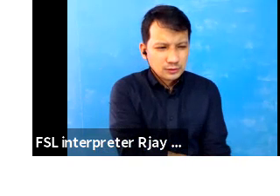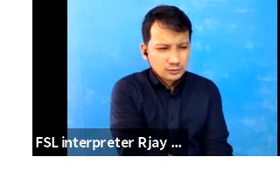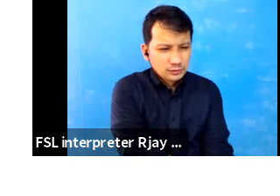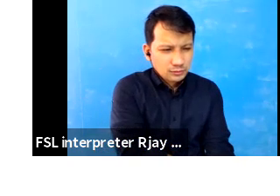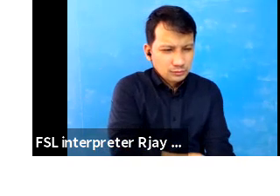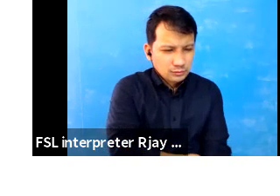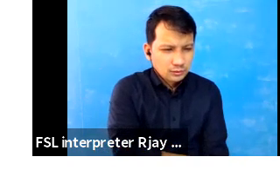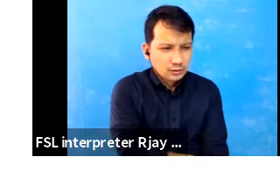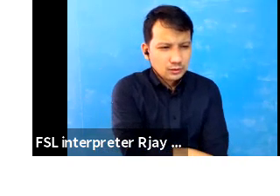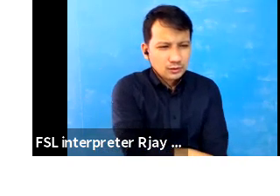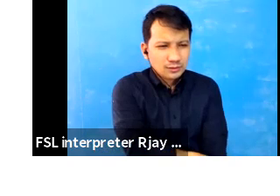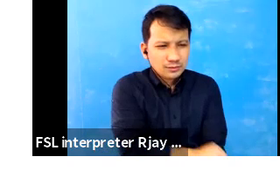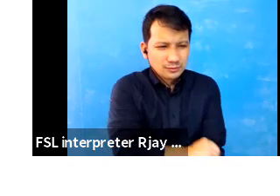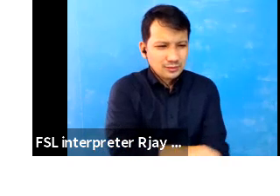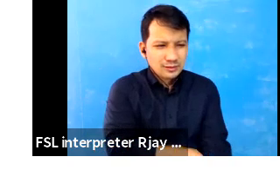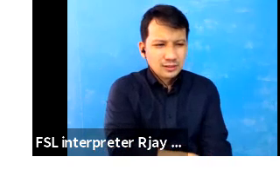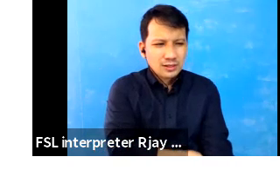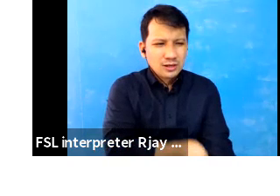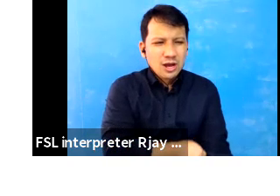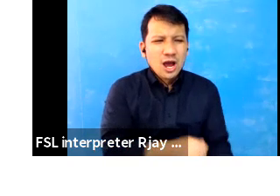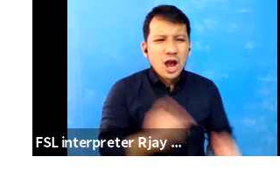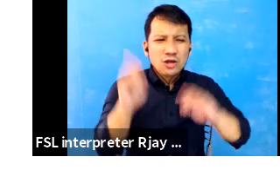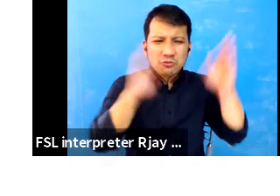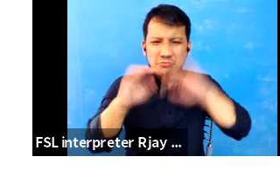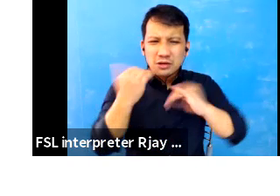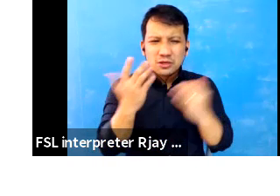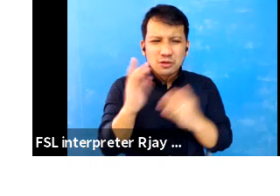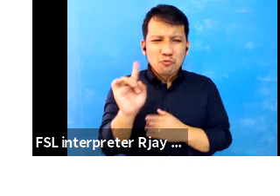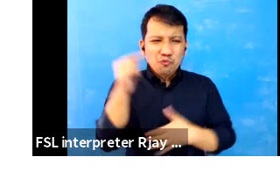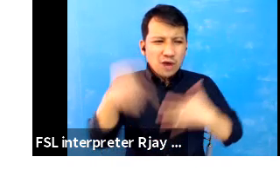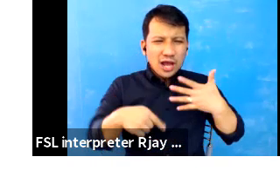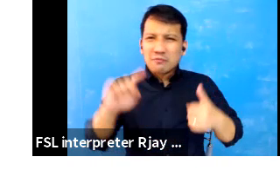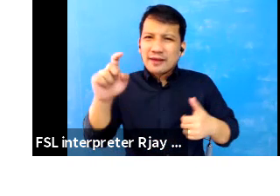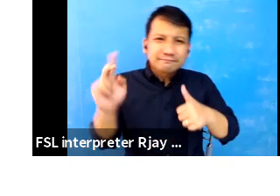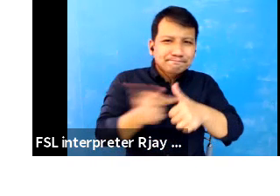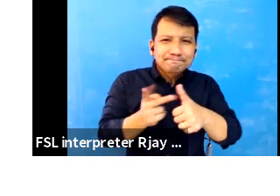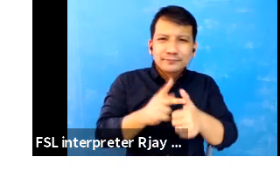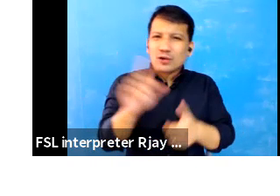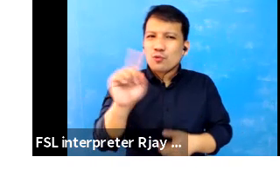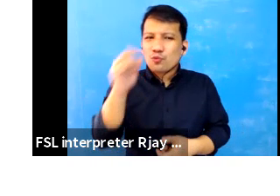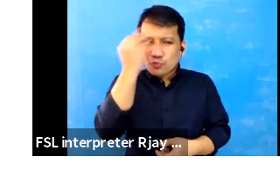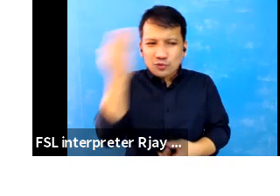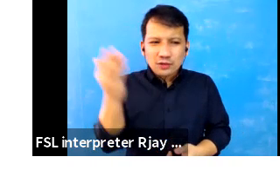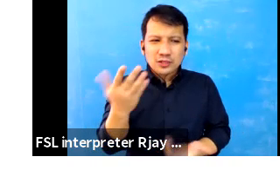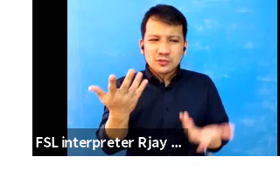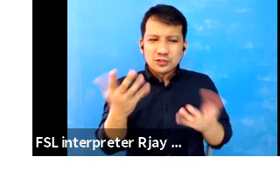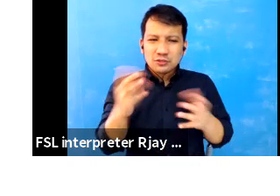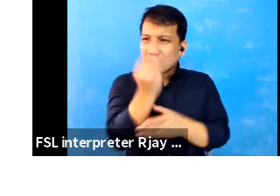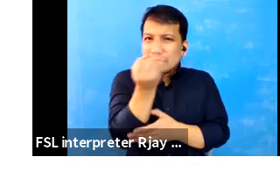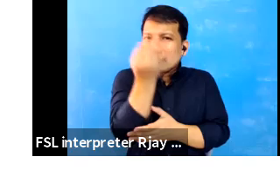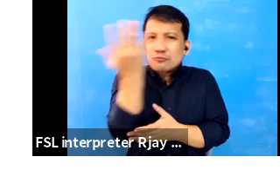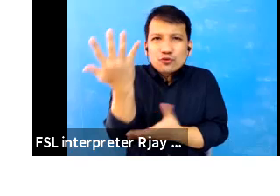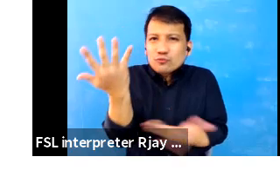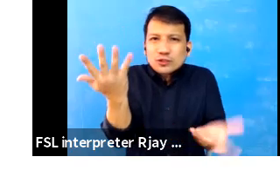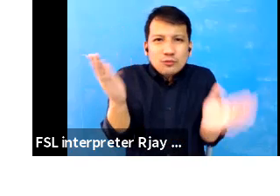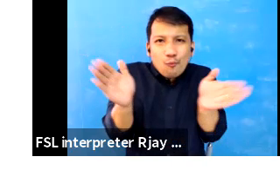could we do to bring down stunting? We may know the number or the percentage of stunting that we have, but with the